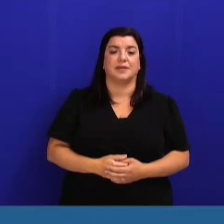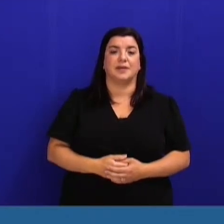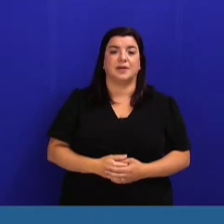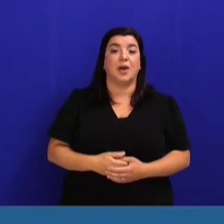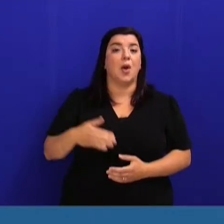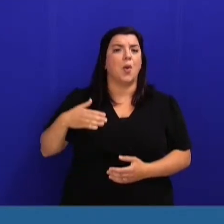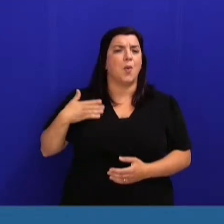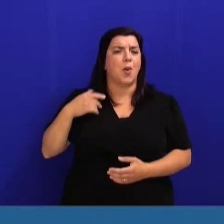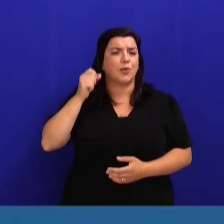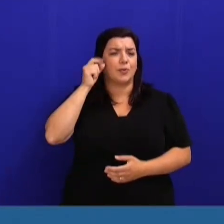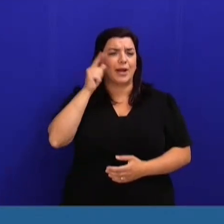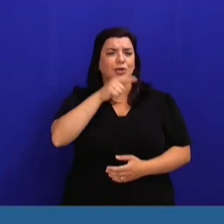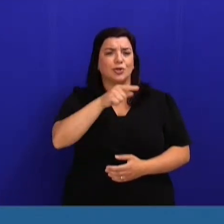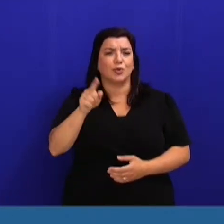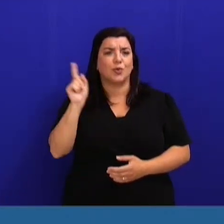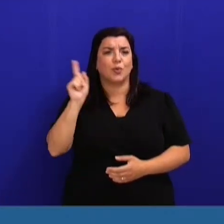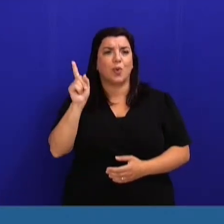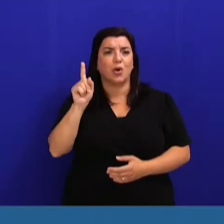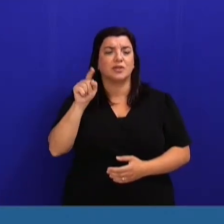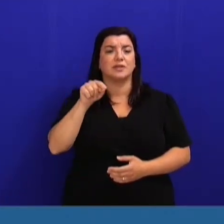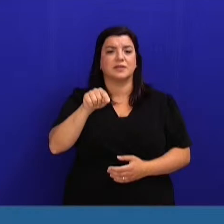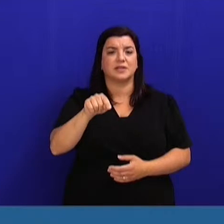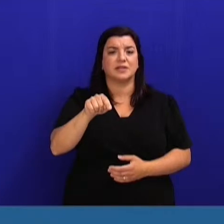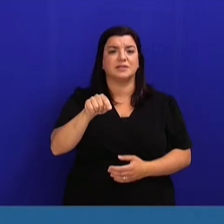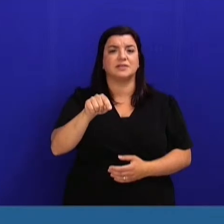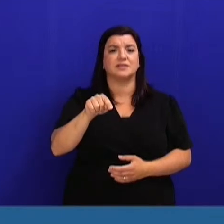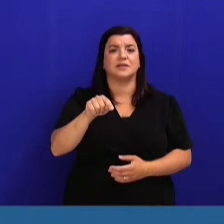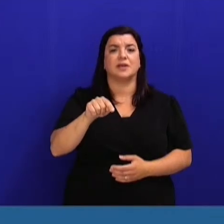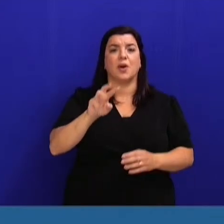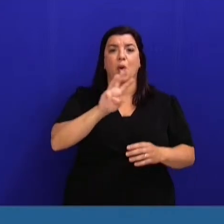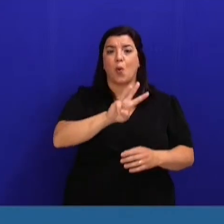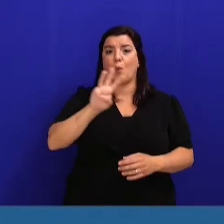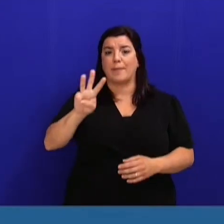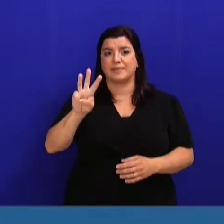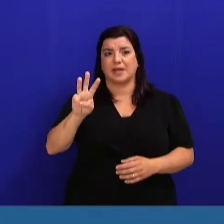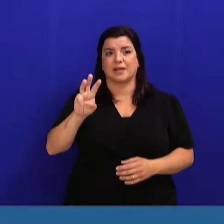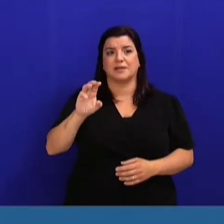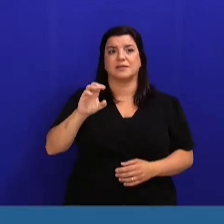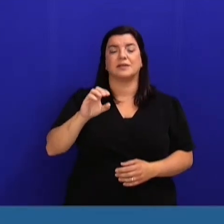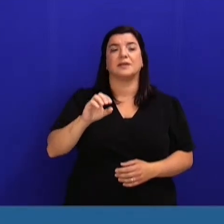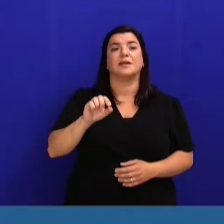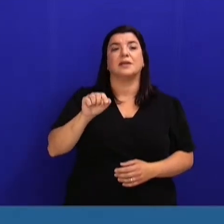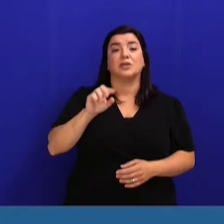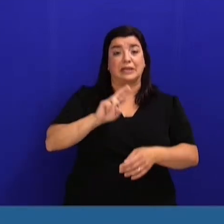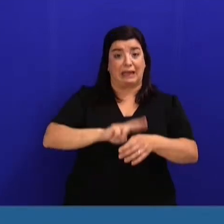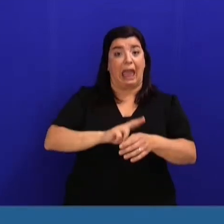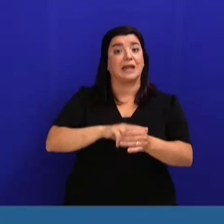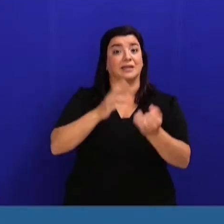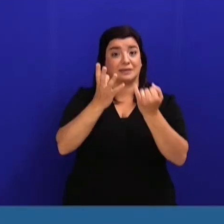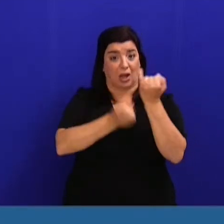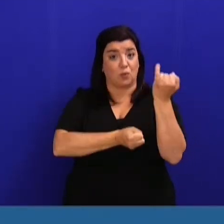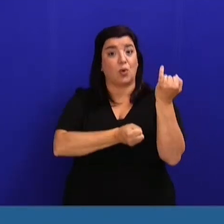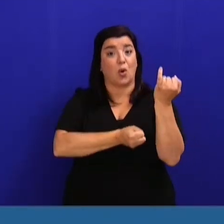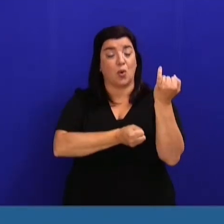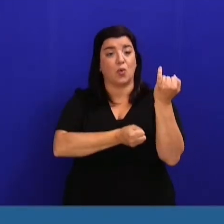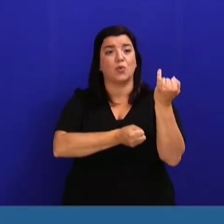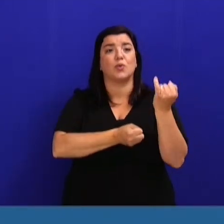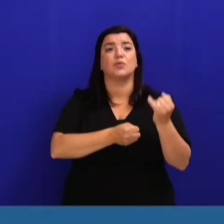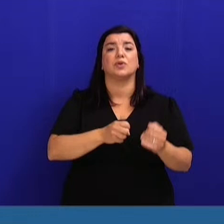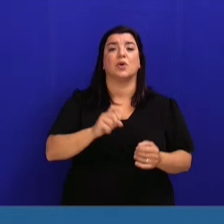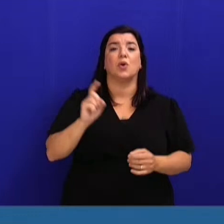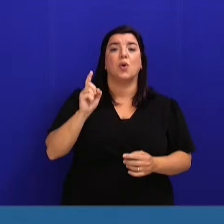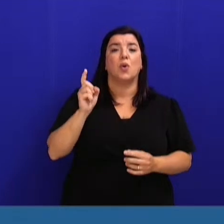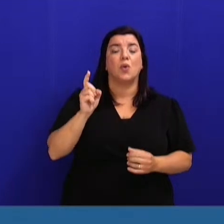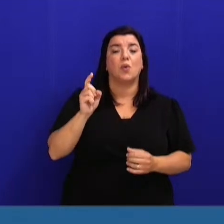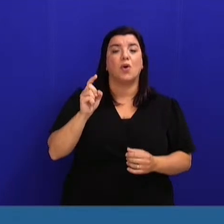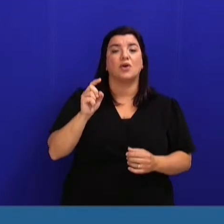this week we have launched also the website whereby you can actually download your vaccination certificate